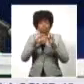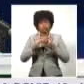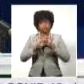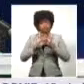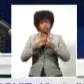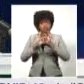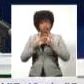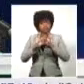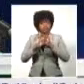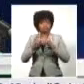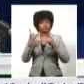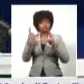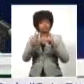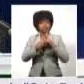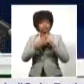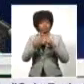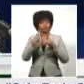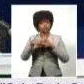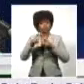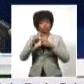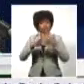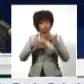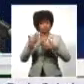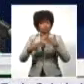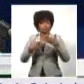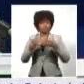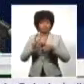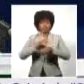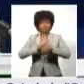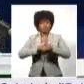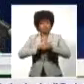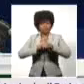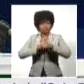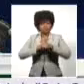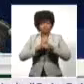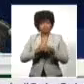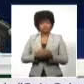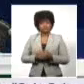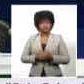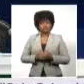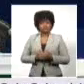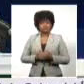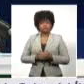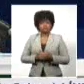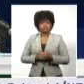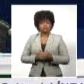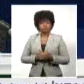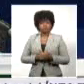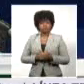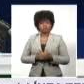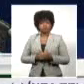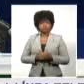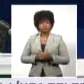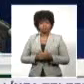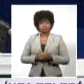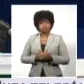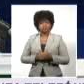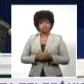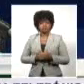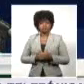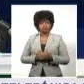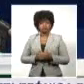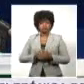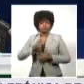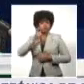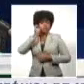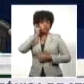heart insufficiency, diabetes mellitus, and a chronic lung obstruction disease and a renal